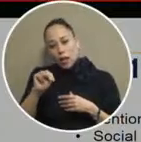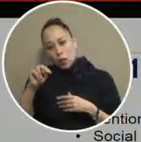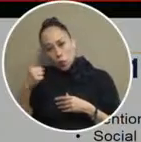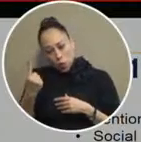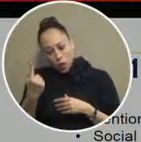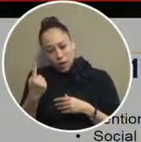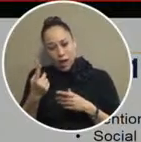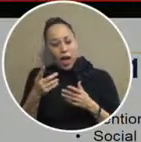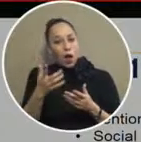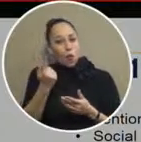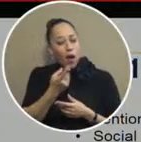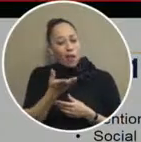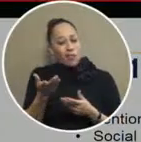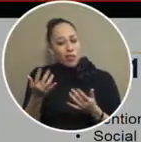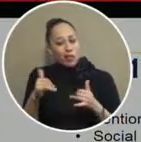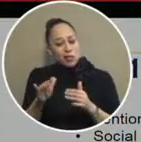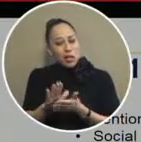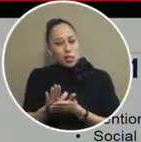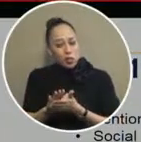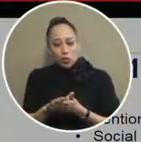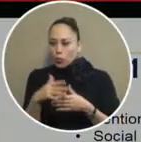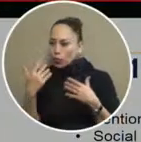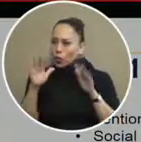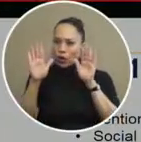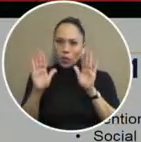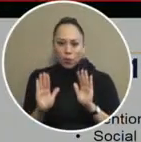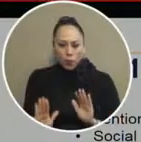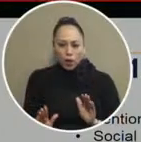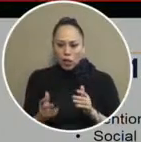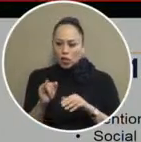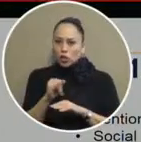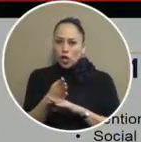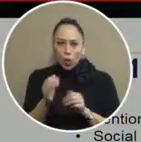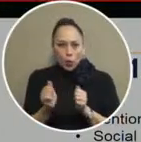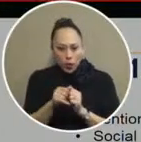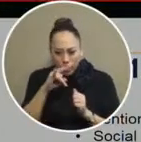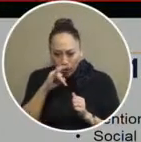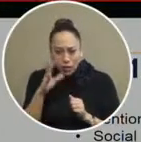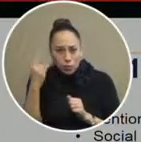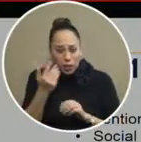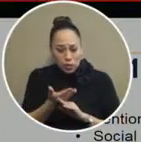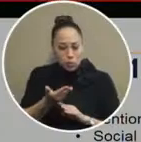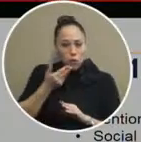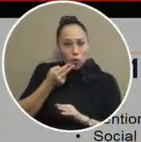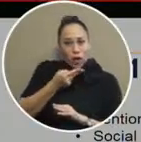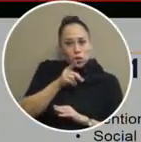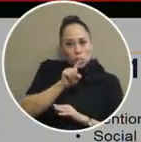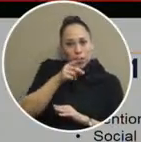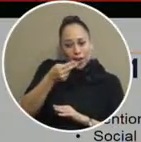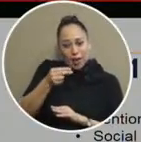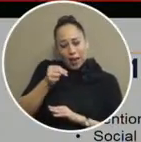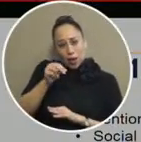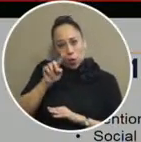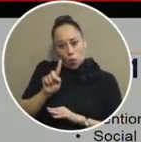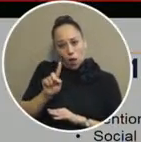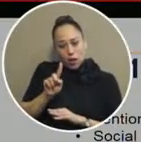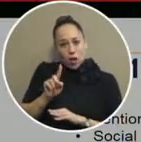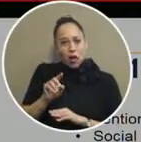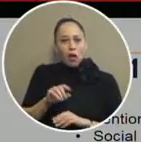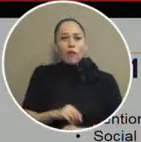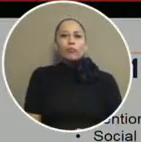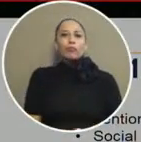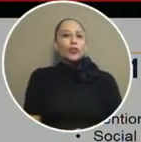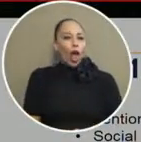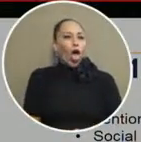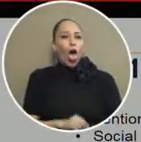that schools did a wonderful job with all of our kids, because before the H1N1, nobody would cough in the